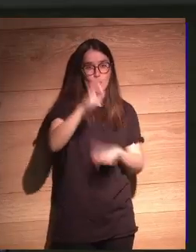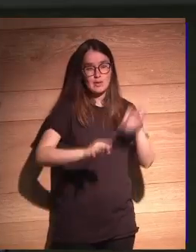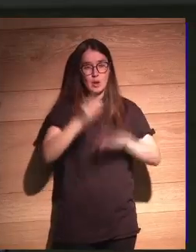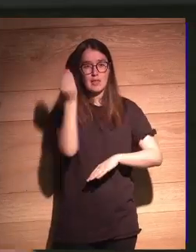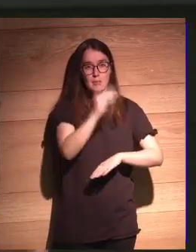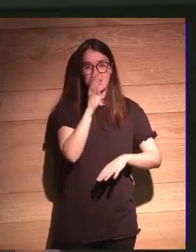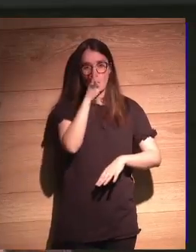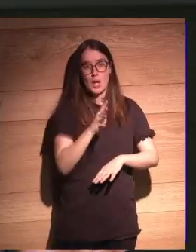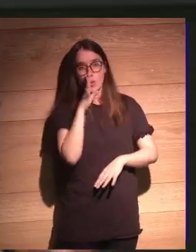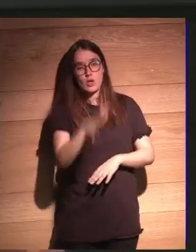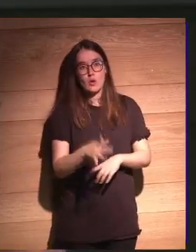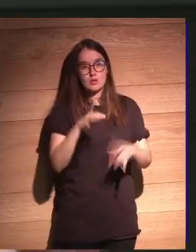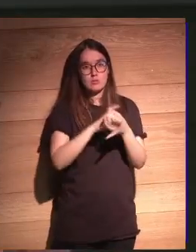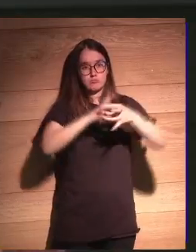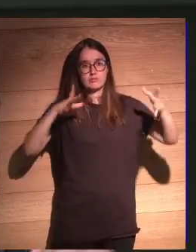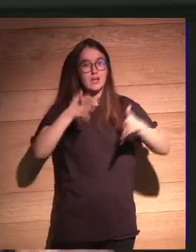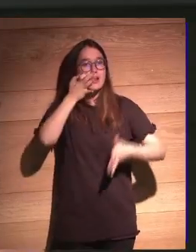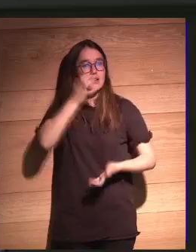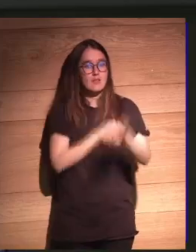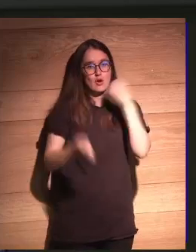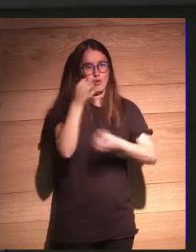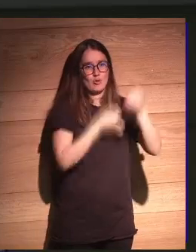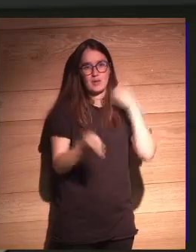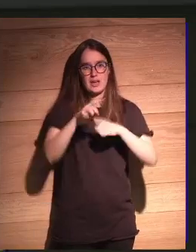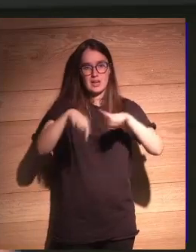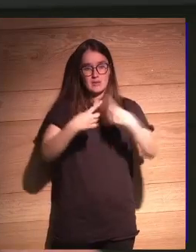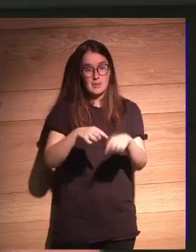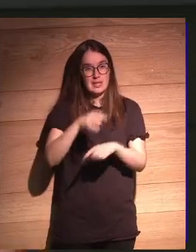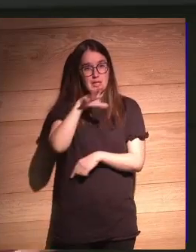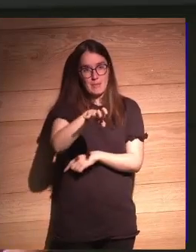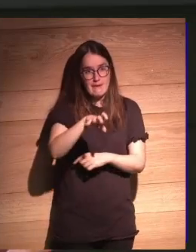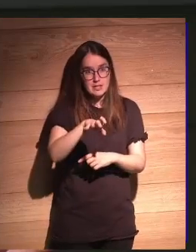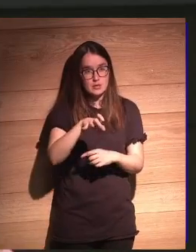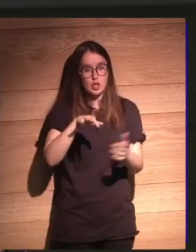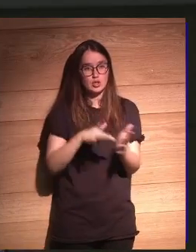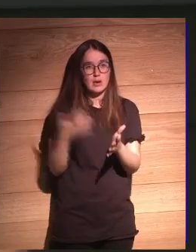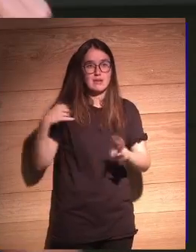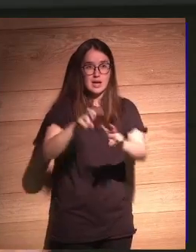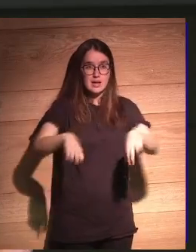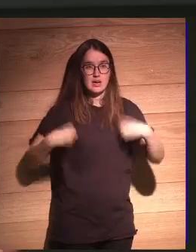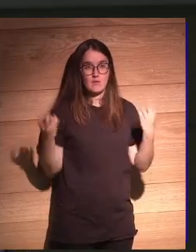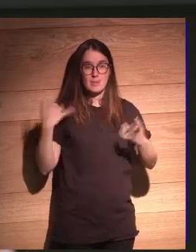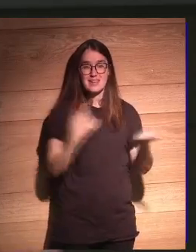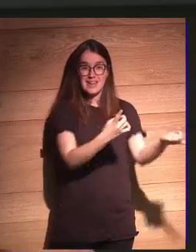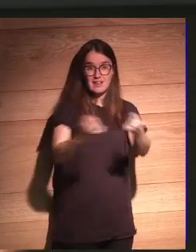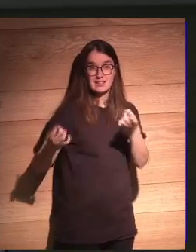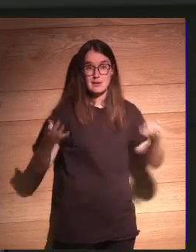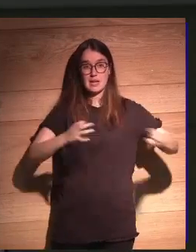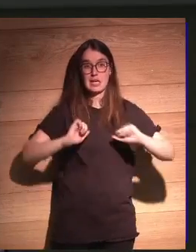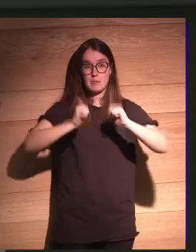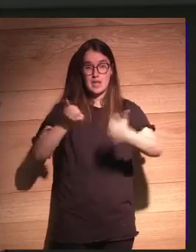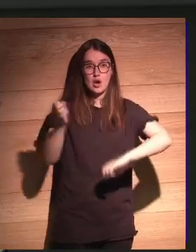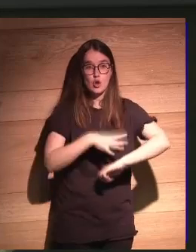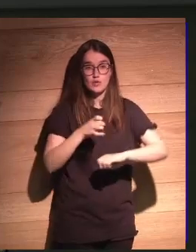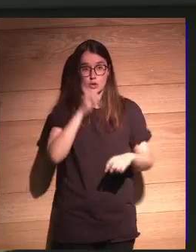and 50% the rent price in Madrid and Barcelona, and they are dissociated from the reality. So after those